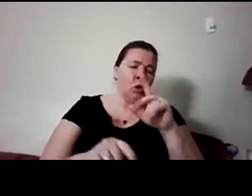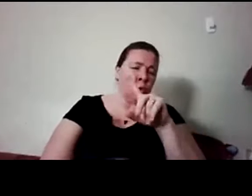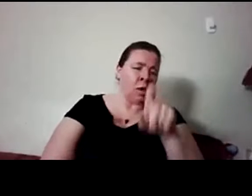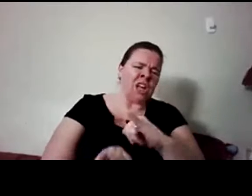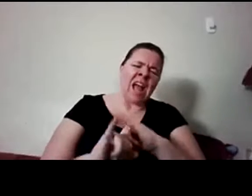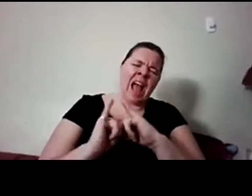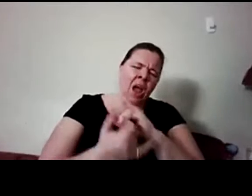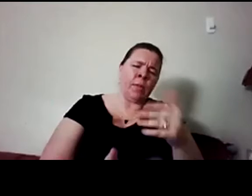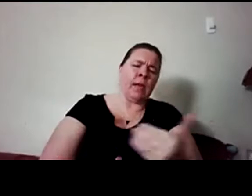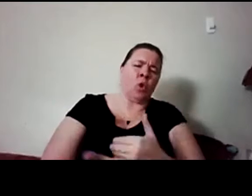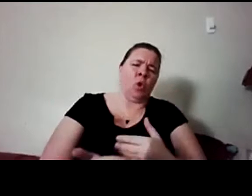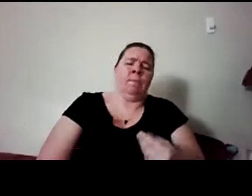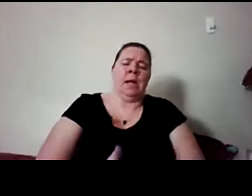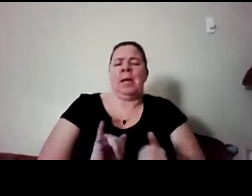money?